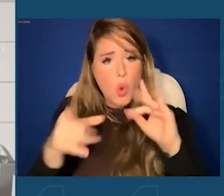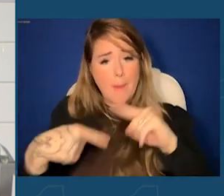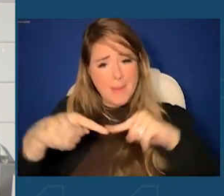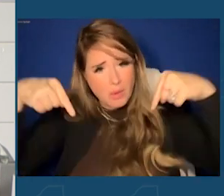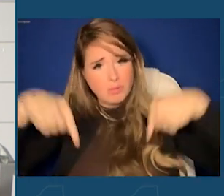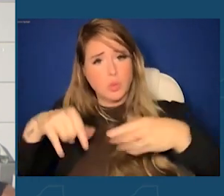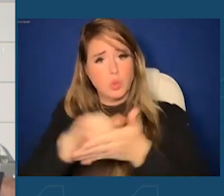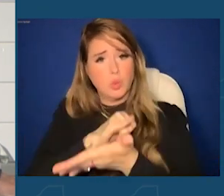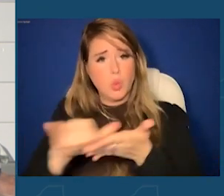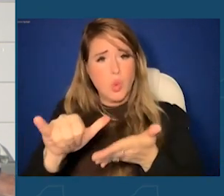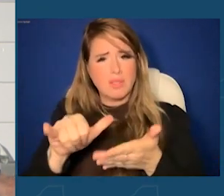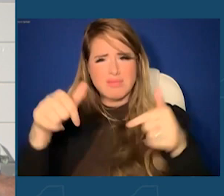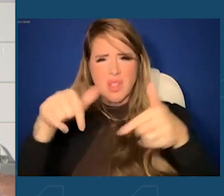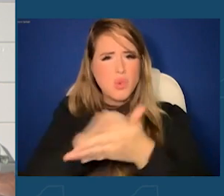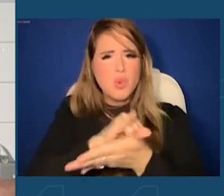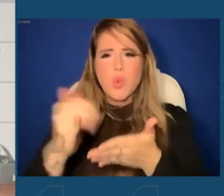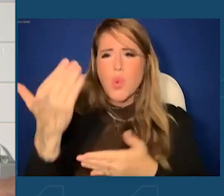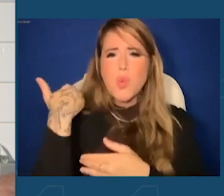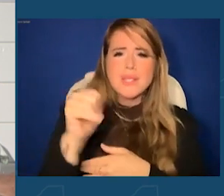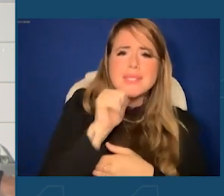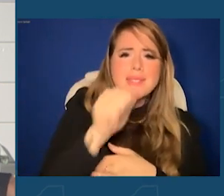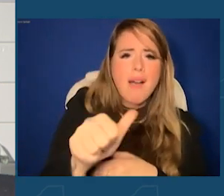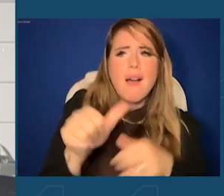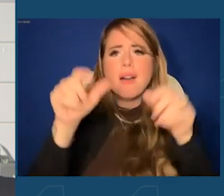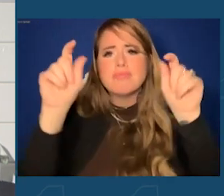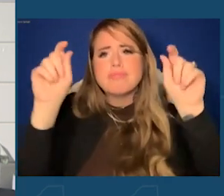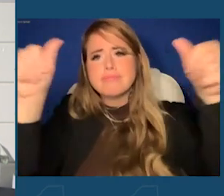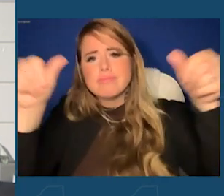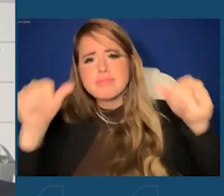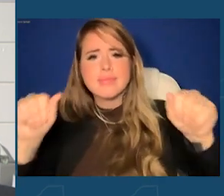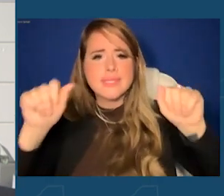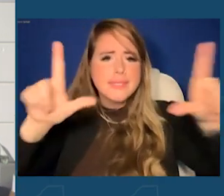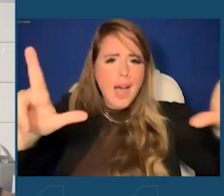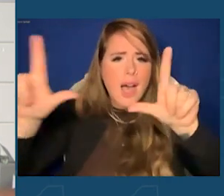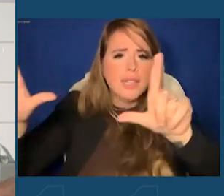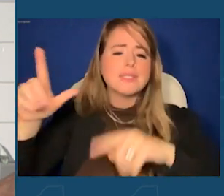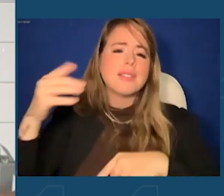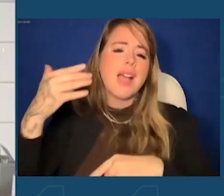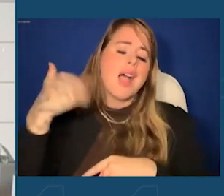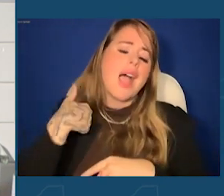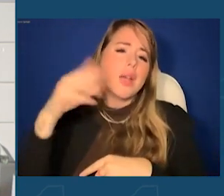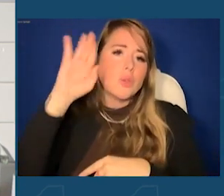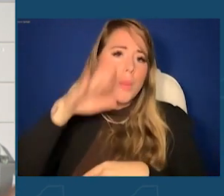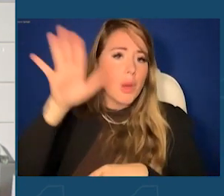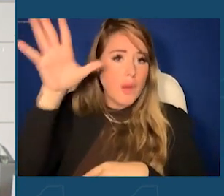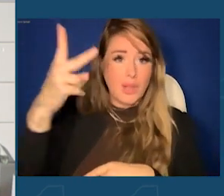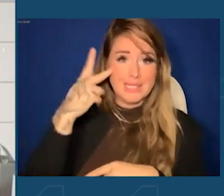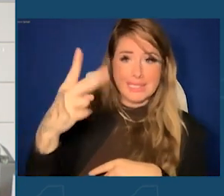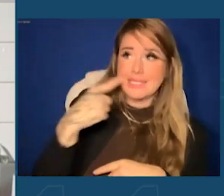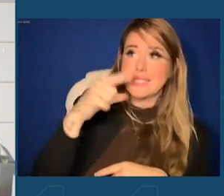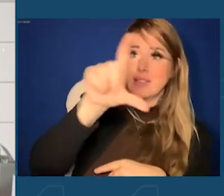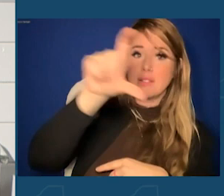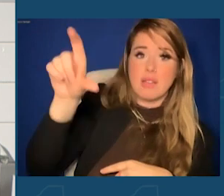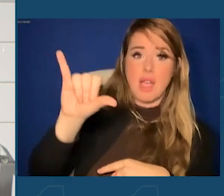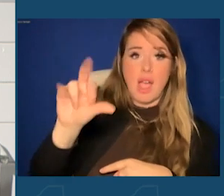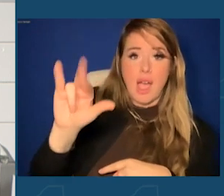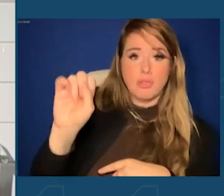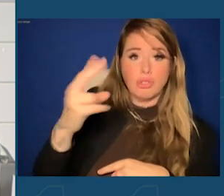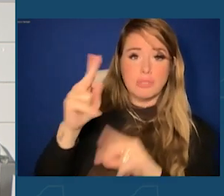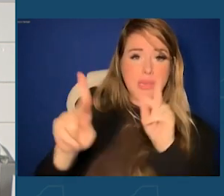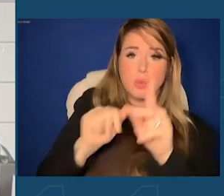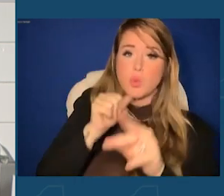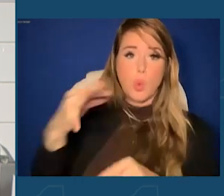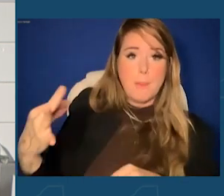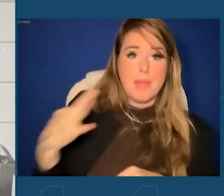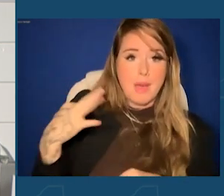It was not putting out those signs, even though Grandpa saw Irish need not apply. Eventually those signs came down and people were